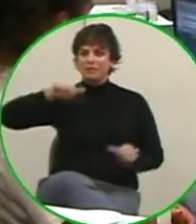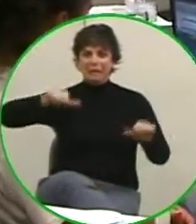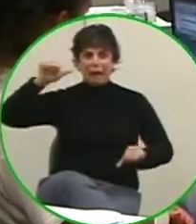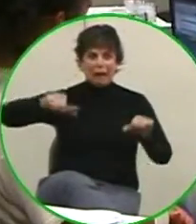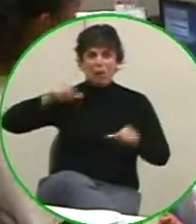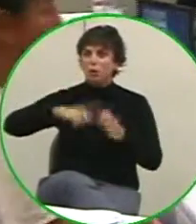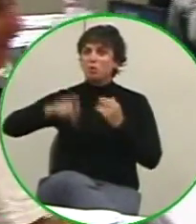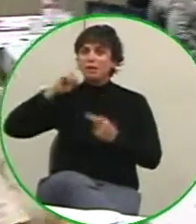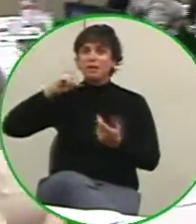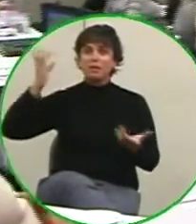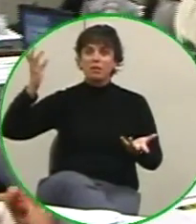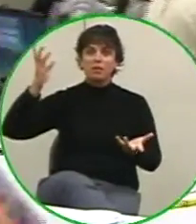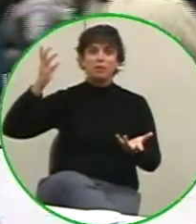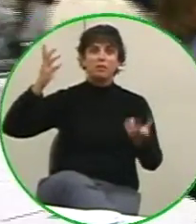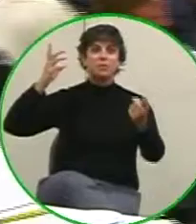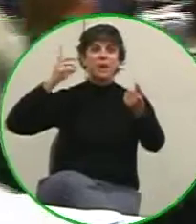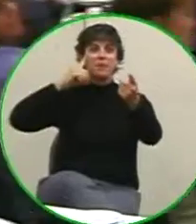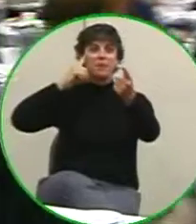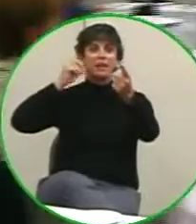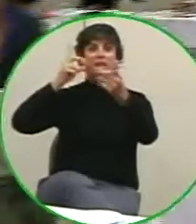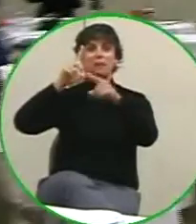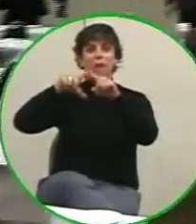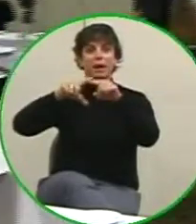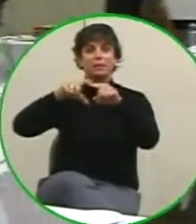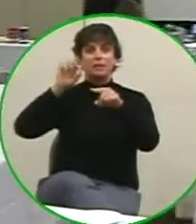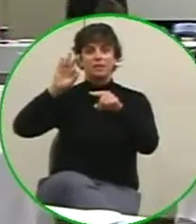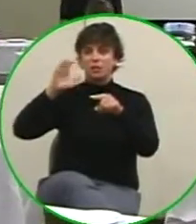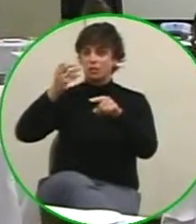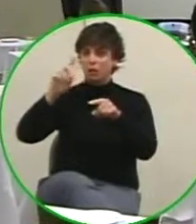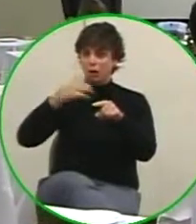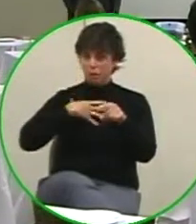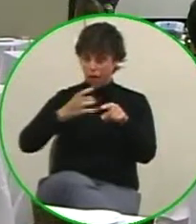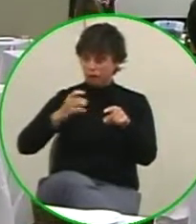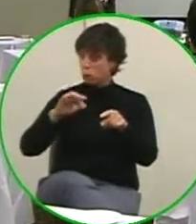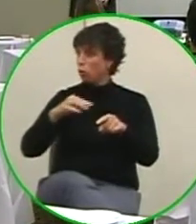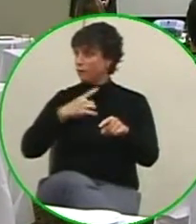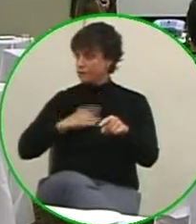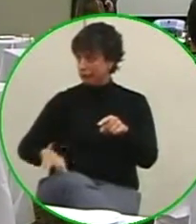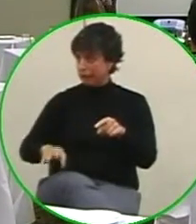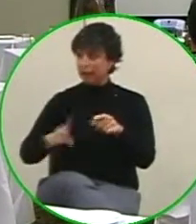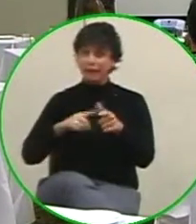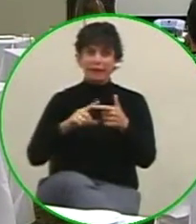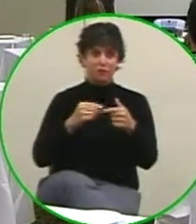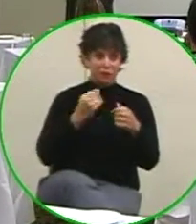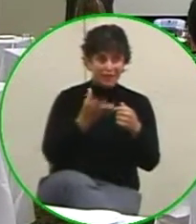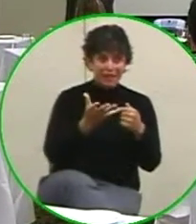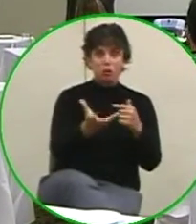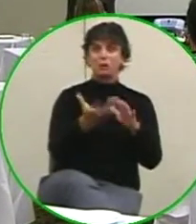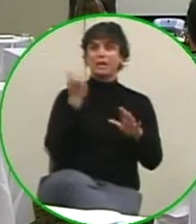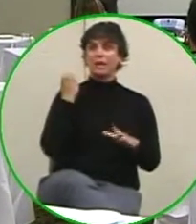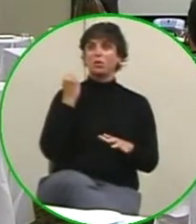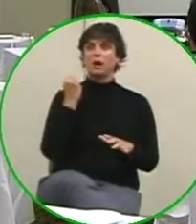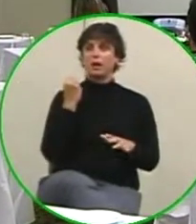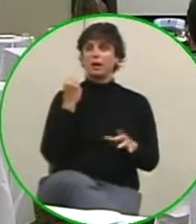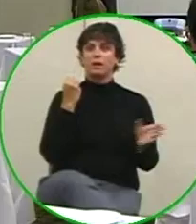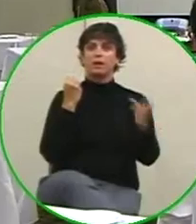What do you think? I think it depends upon if the child likes it or doesn't like it, and if you're giving it or taking it away.